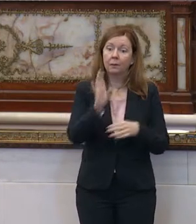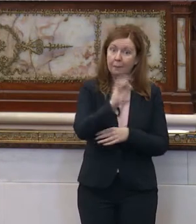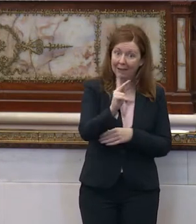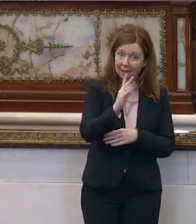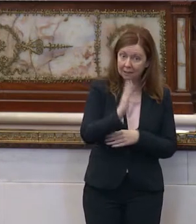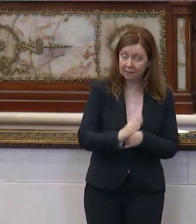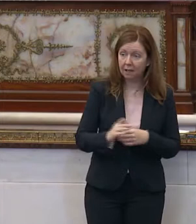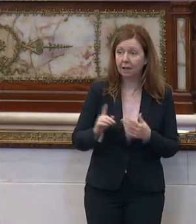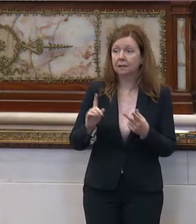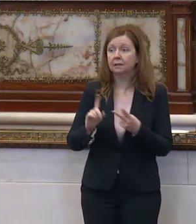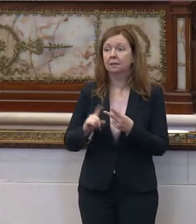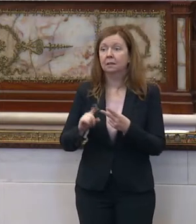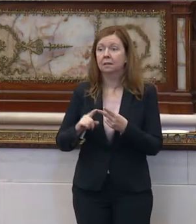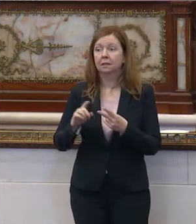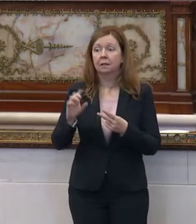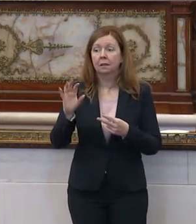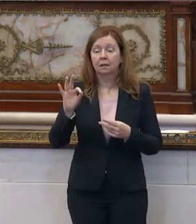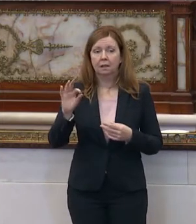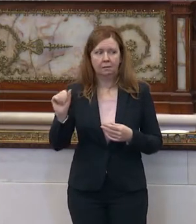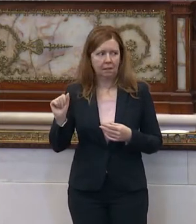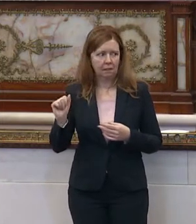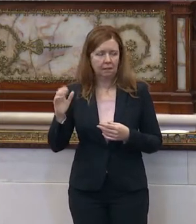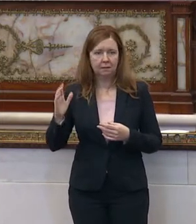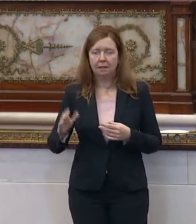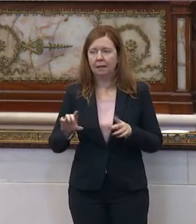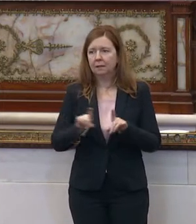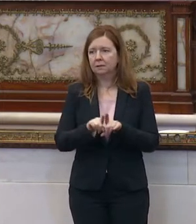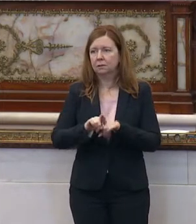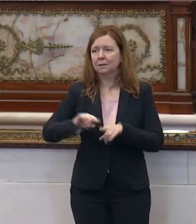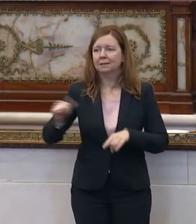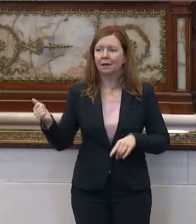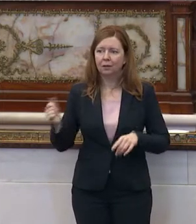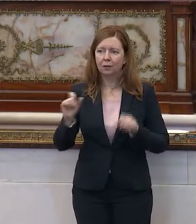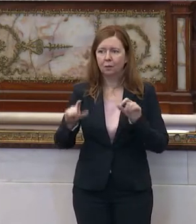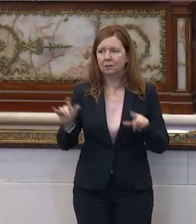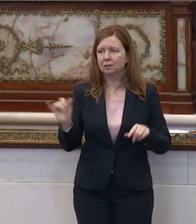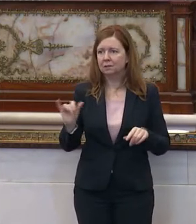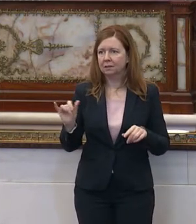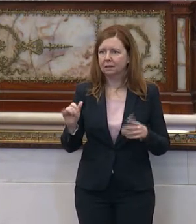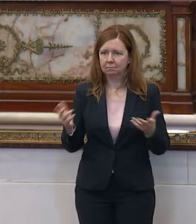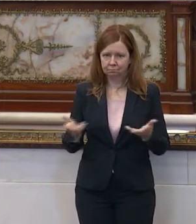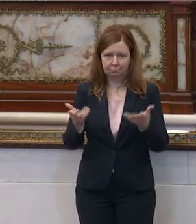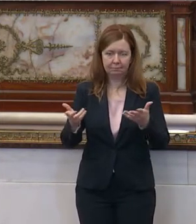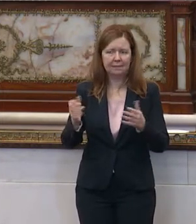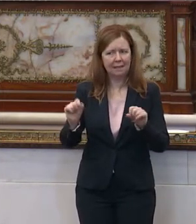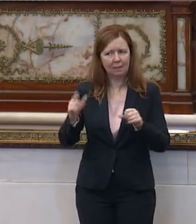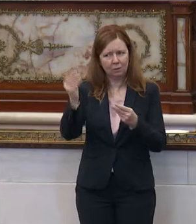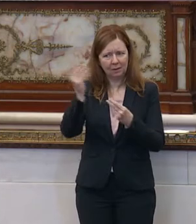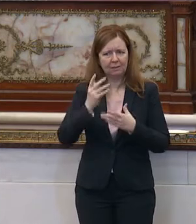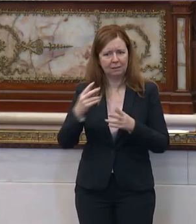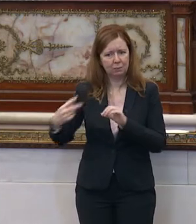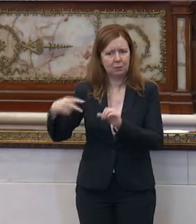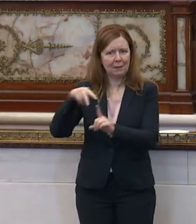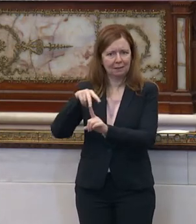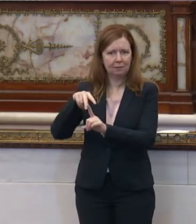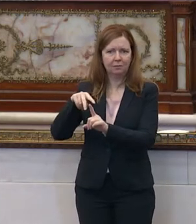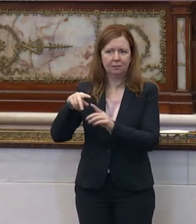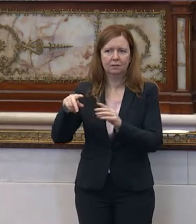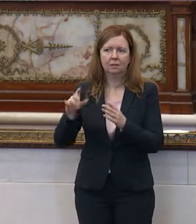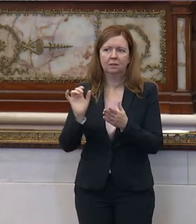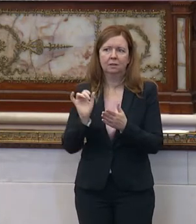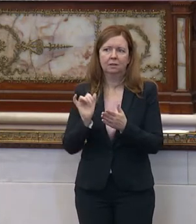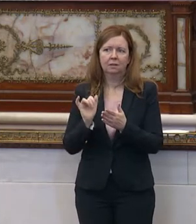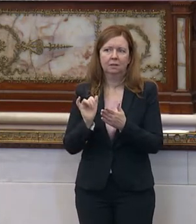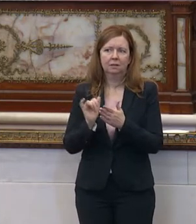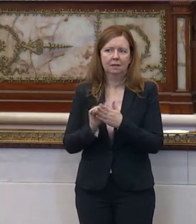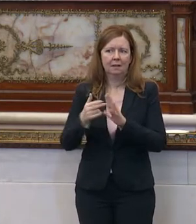side, as well as the FA side, as well as other professionals like bond counsel. So can you give us a perspective on that